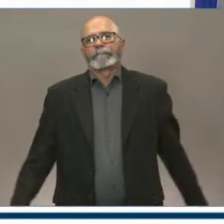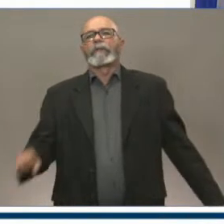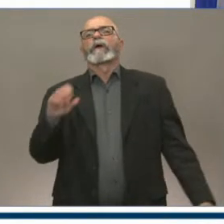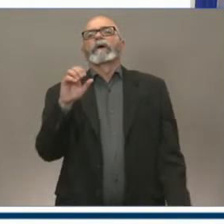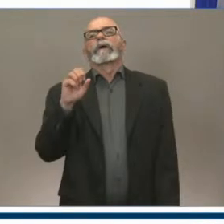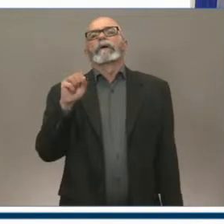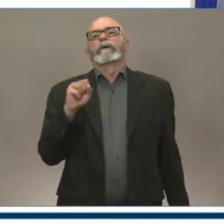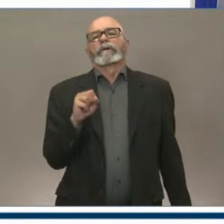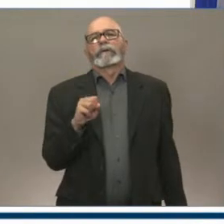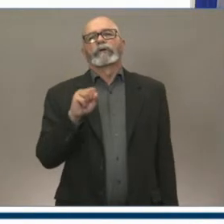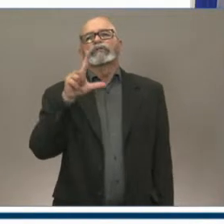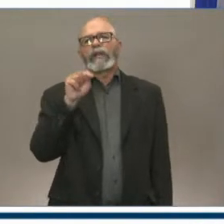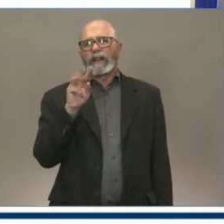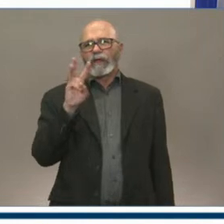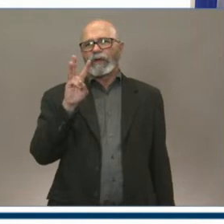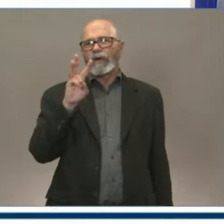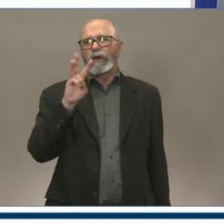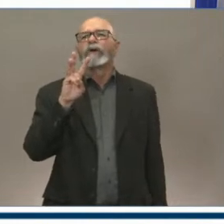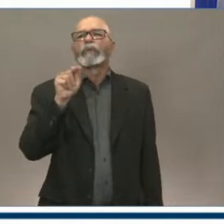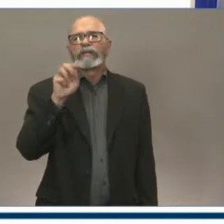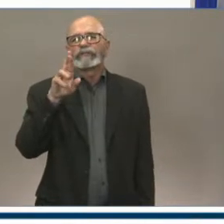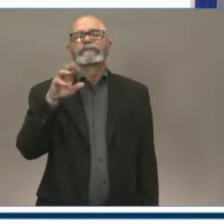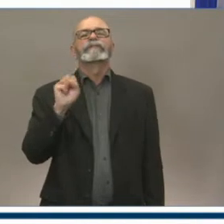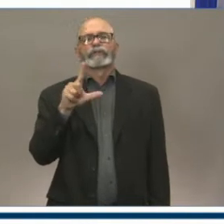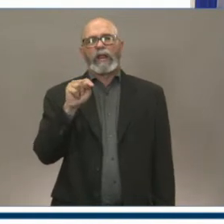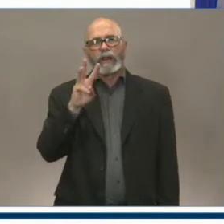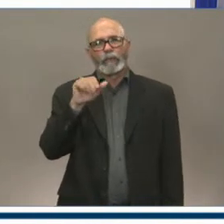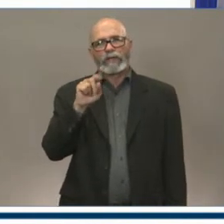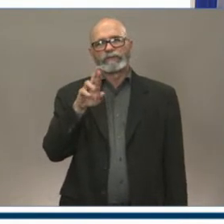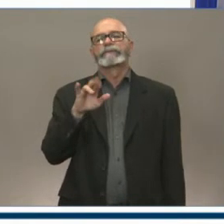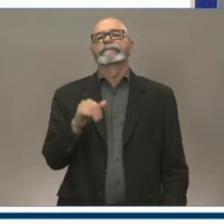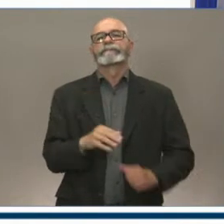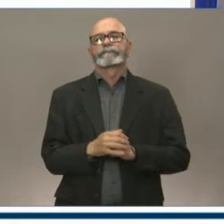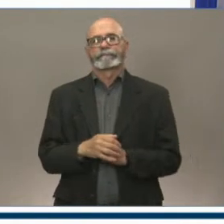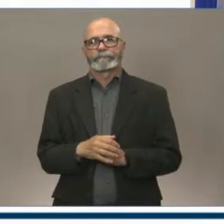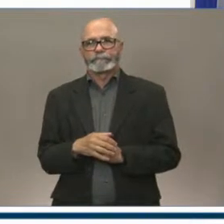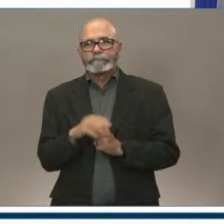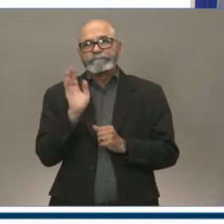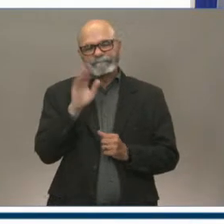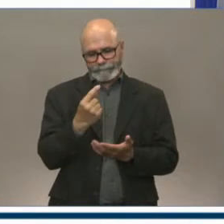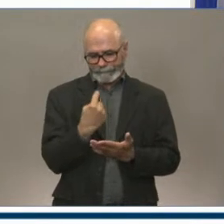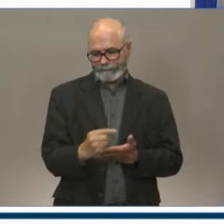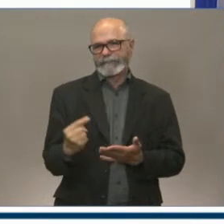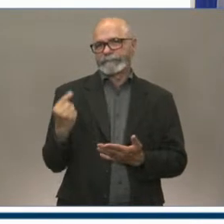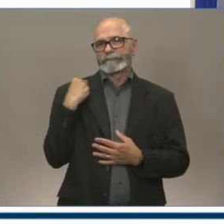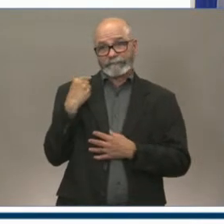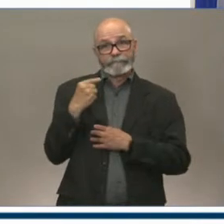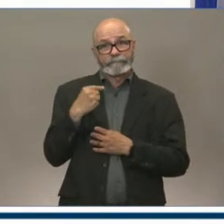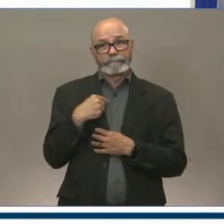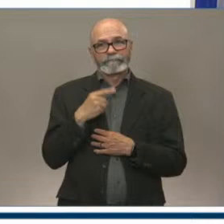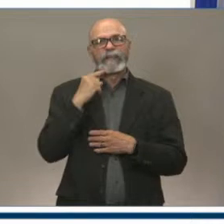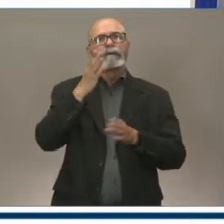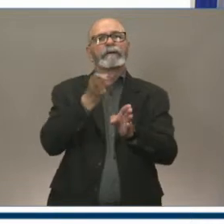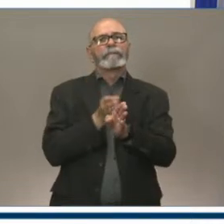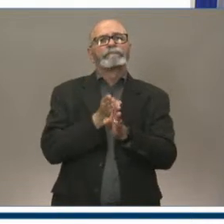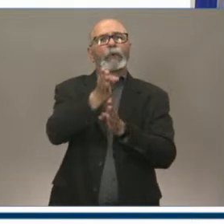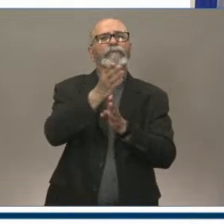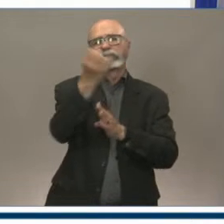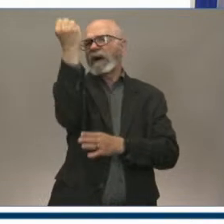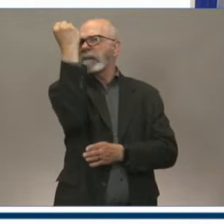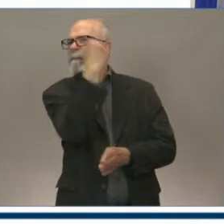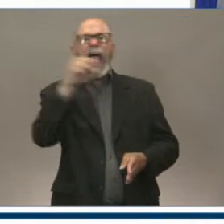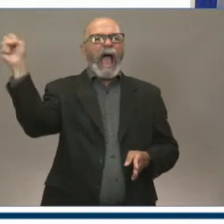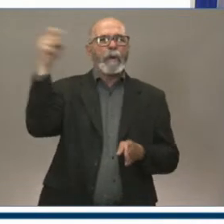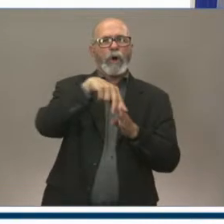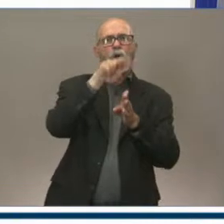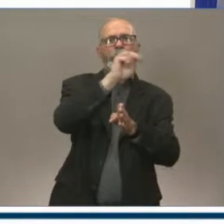Yeah, good afternoon. My question's for the Premier. The last few Sundays, I've been out to the border. There have been protests. The people expressing frustration if they can't visit family